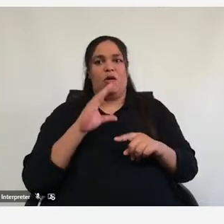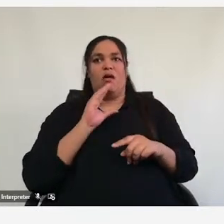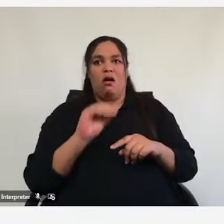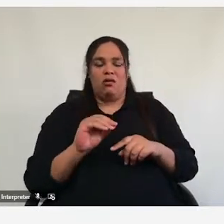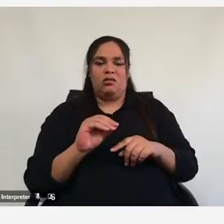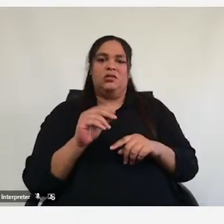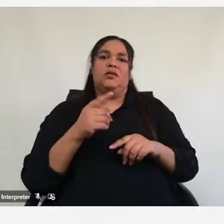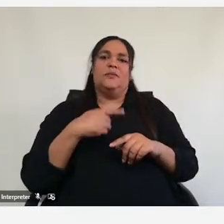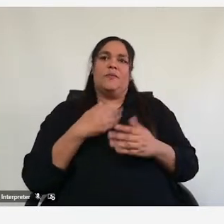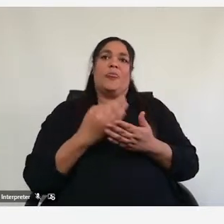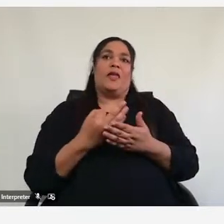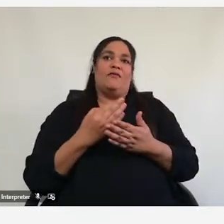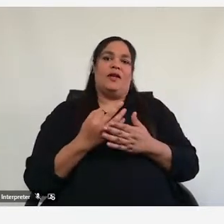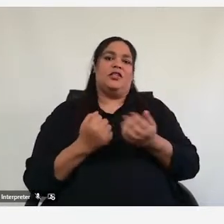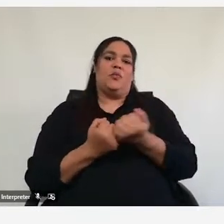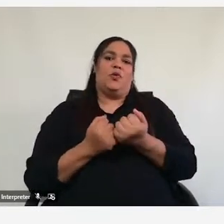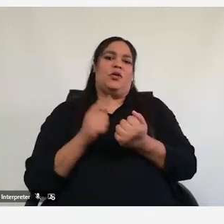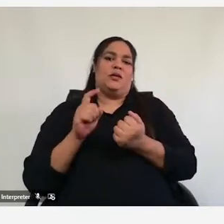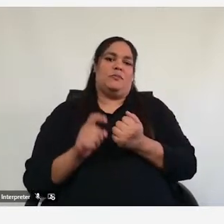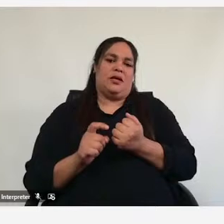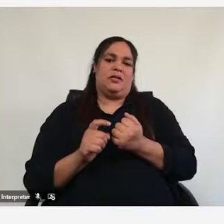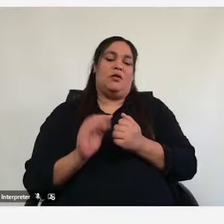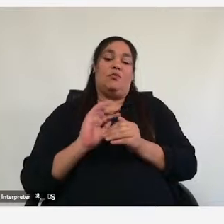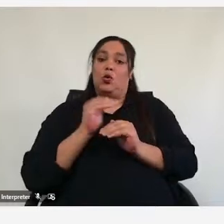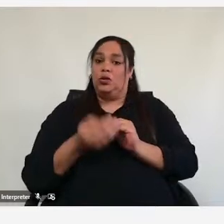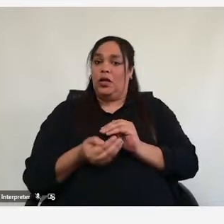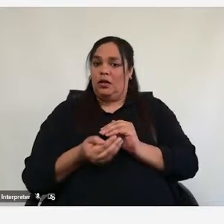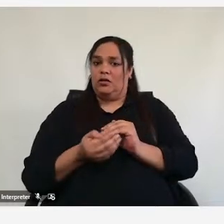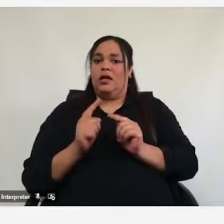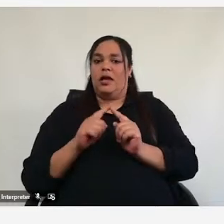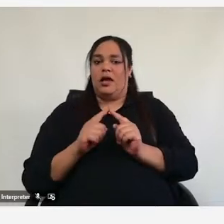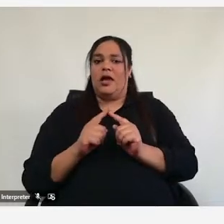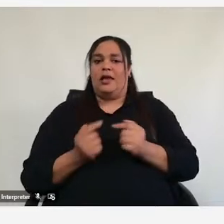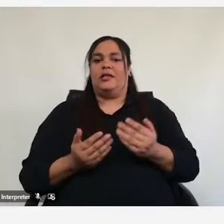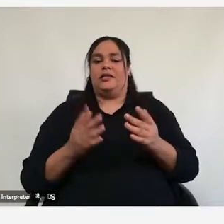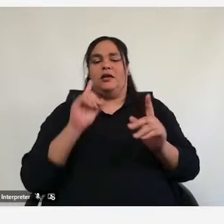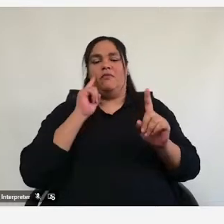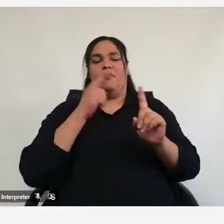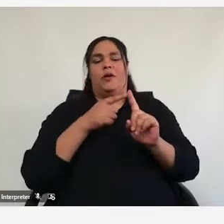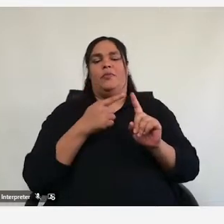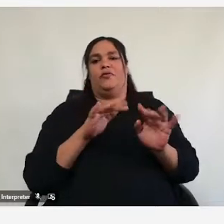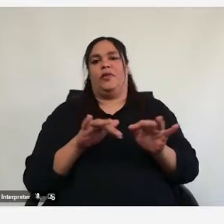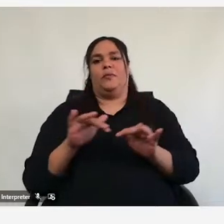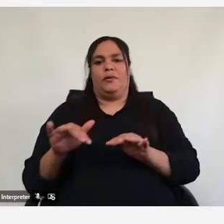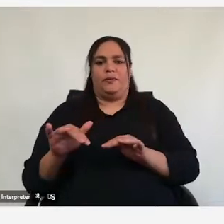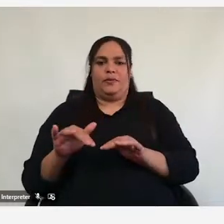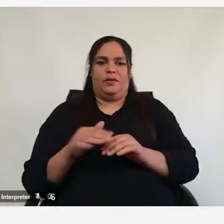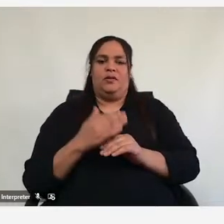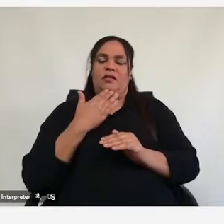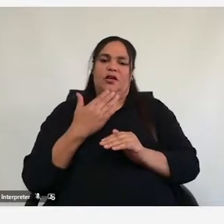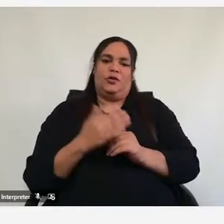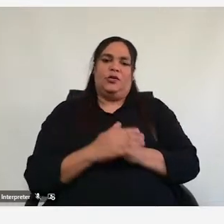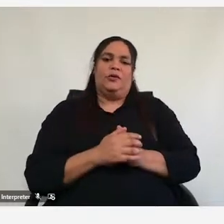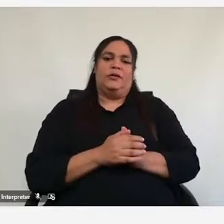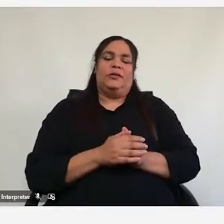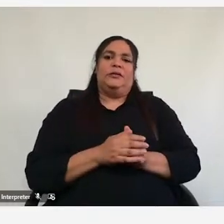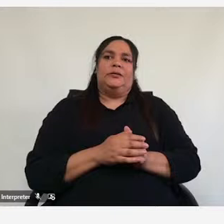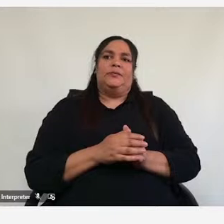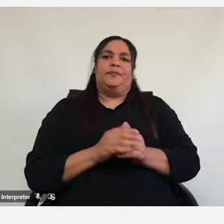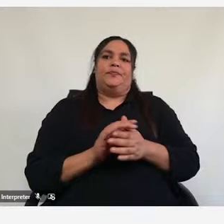that our funds be supported, protected, and serve the Thank you purpose very which much, it was Honourable designed. Thank you. Maria.